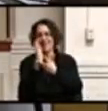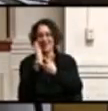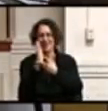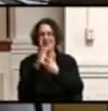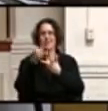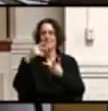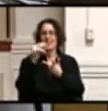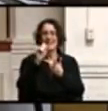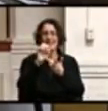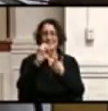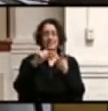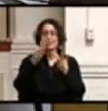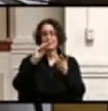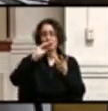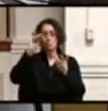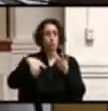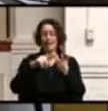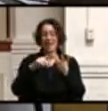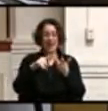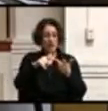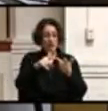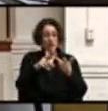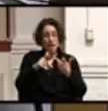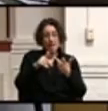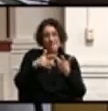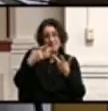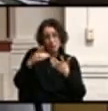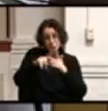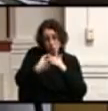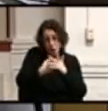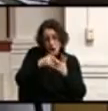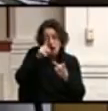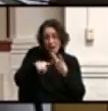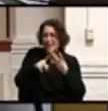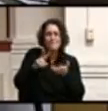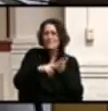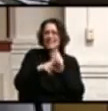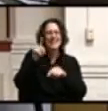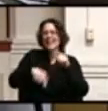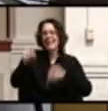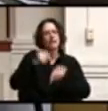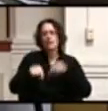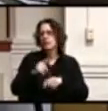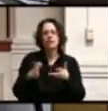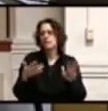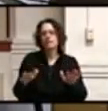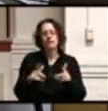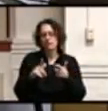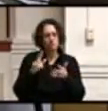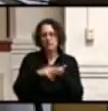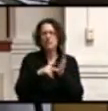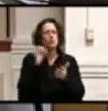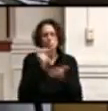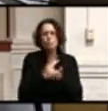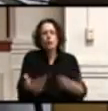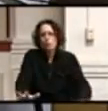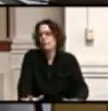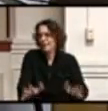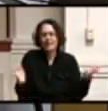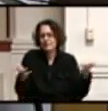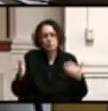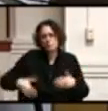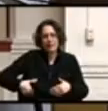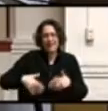no turning back at that point. And that would be sometime in late March, probably mid to late